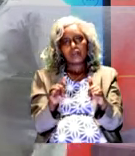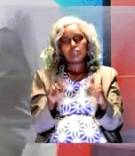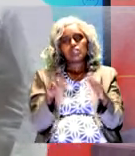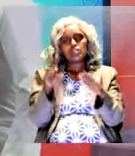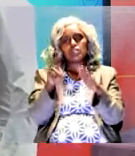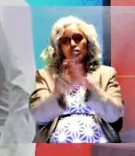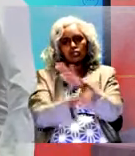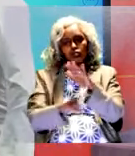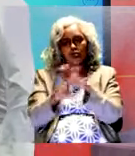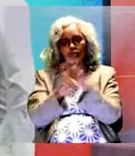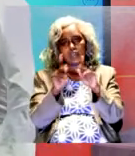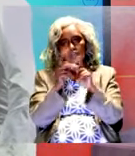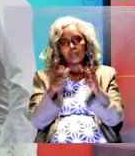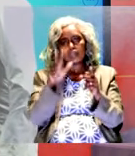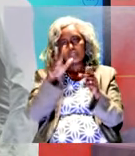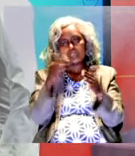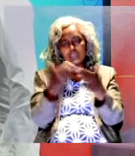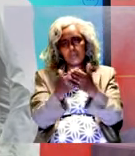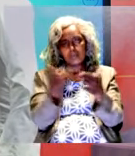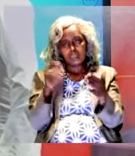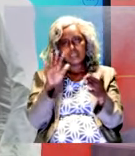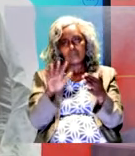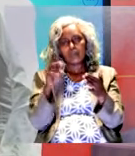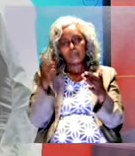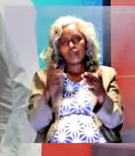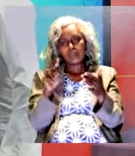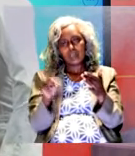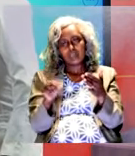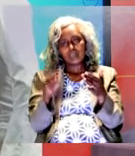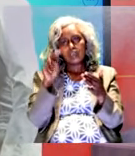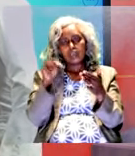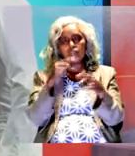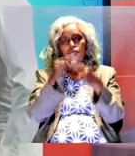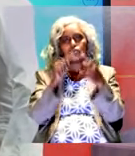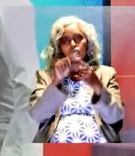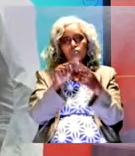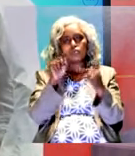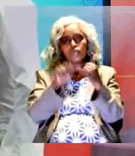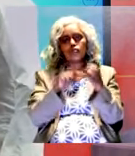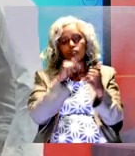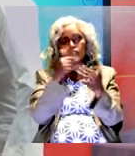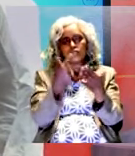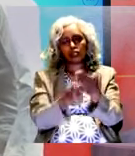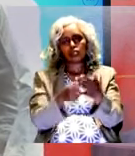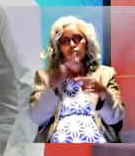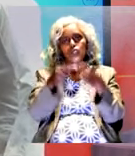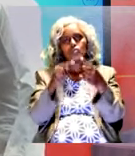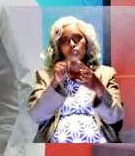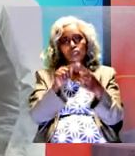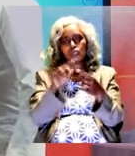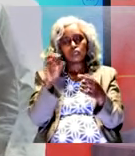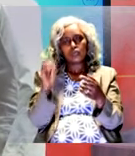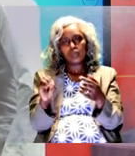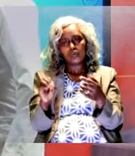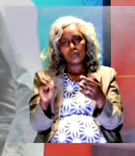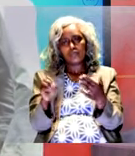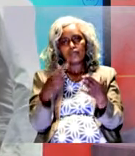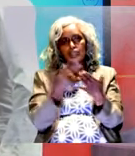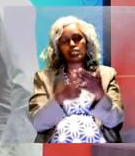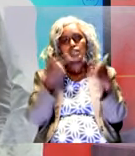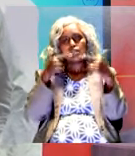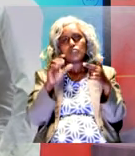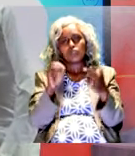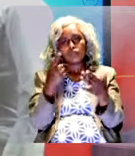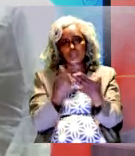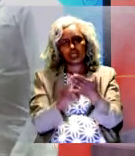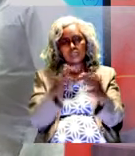the denominator part, 3 minus 5 over n. When n goes to infinity, this number goes to 0. So the limit